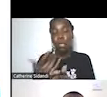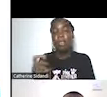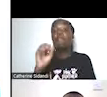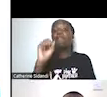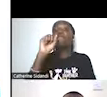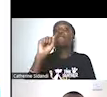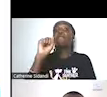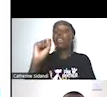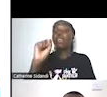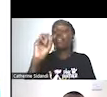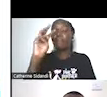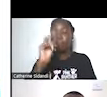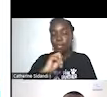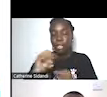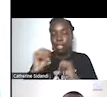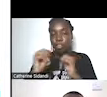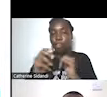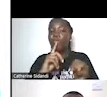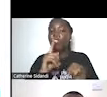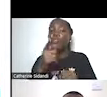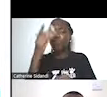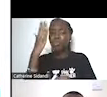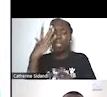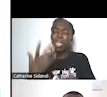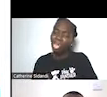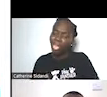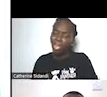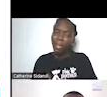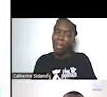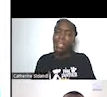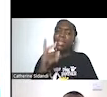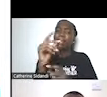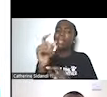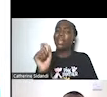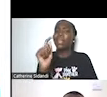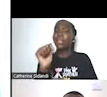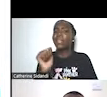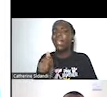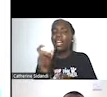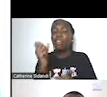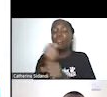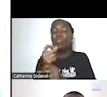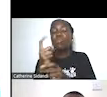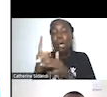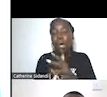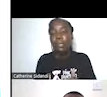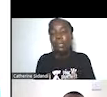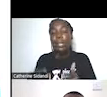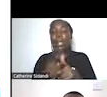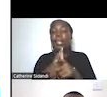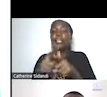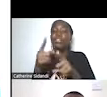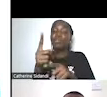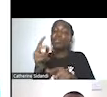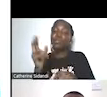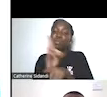a challenge for us. How do I handle the people data accurately? How do I use your data that you give to me as a customer